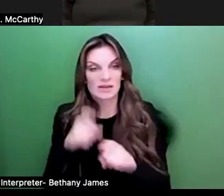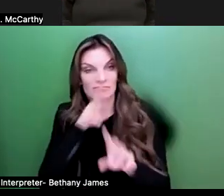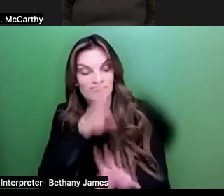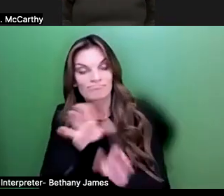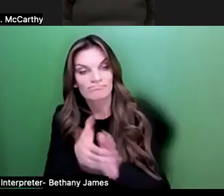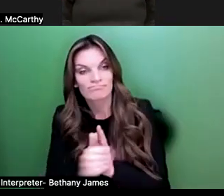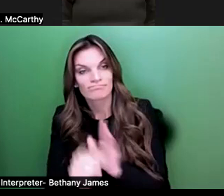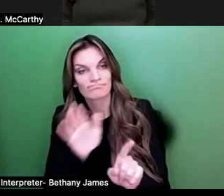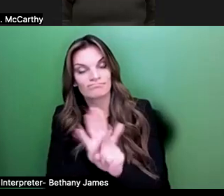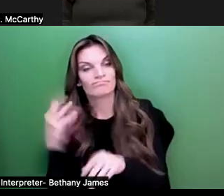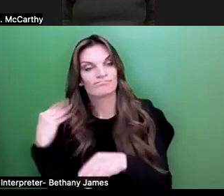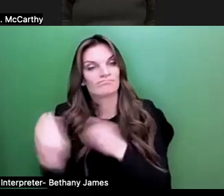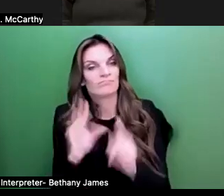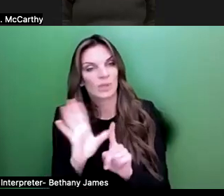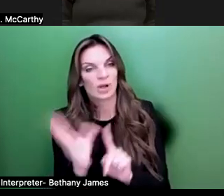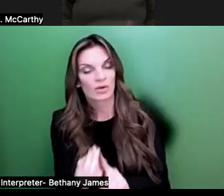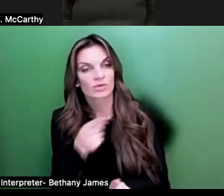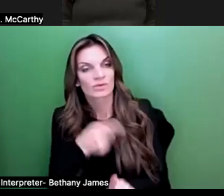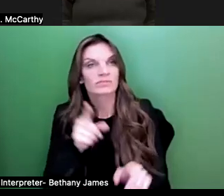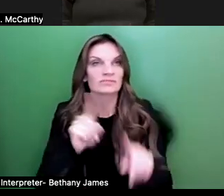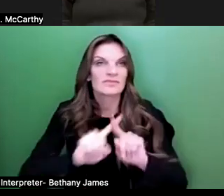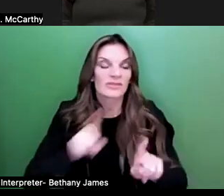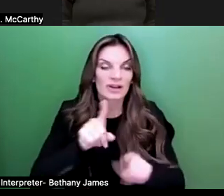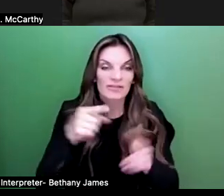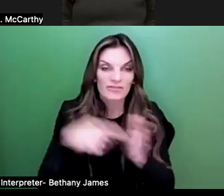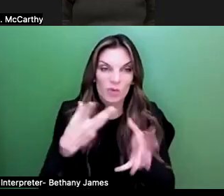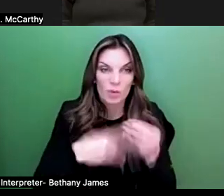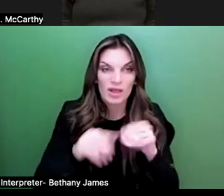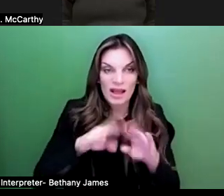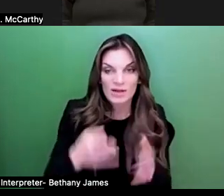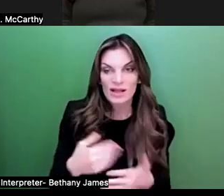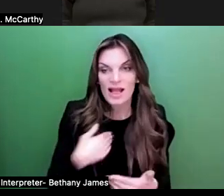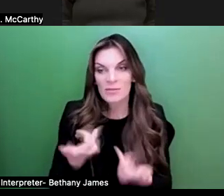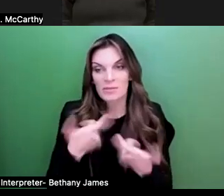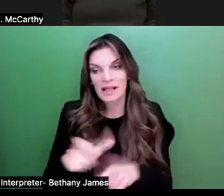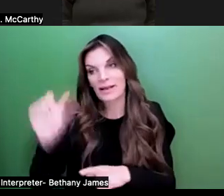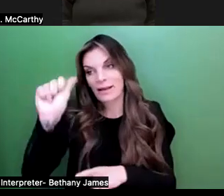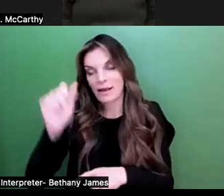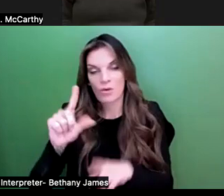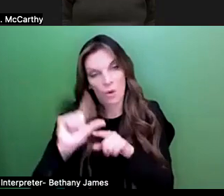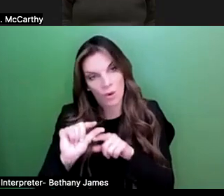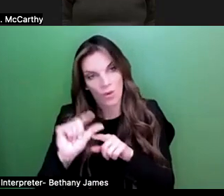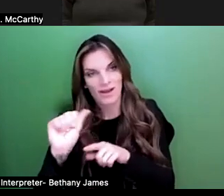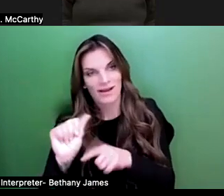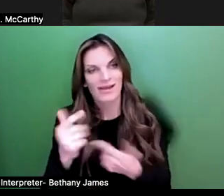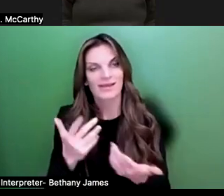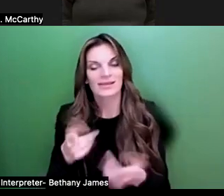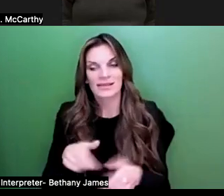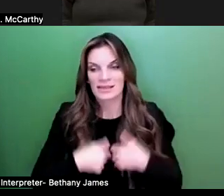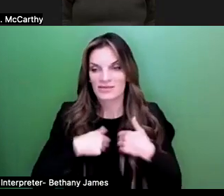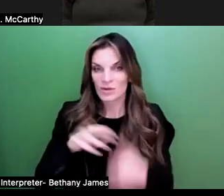they live in affordable housing with a capital A or lowercase a, whether they live in Wilson